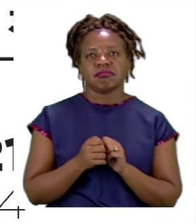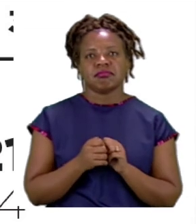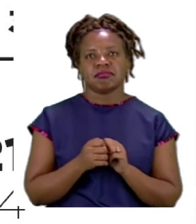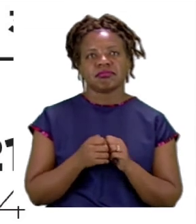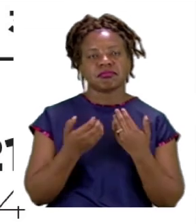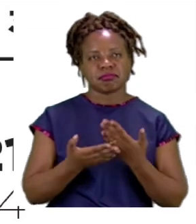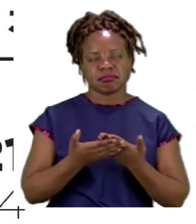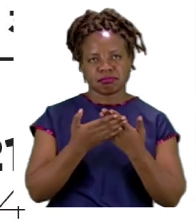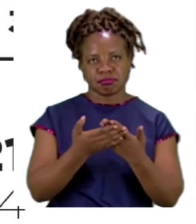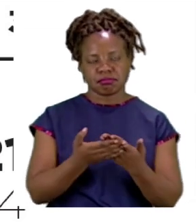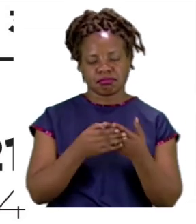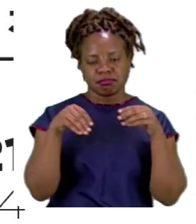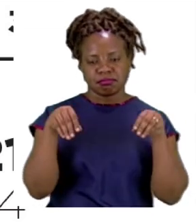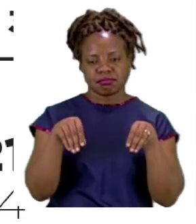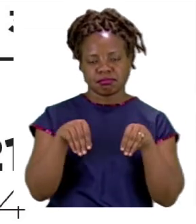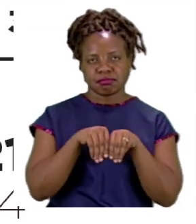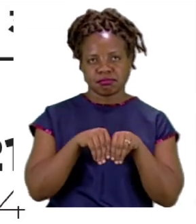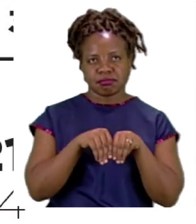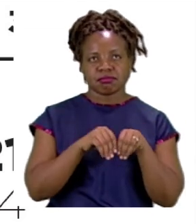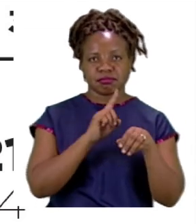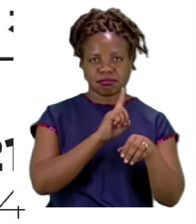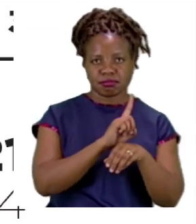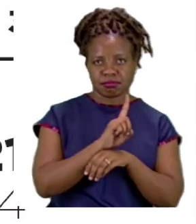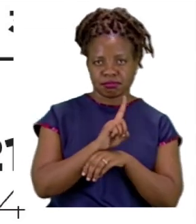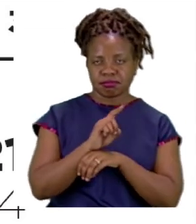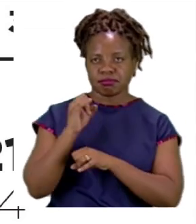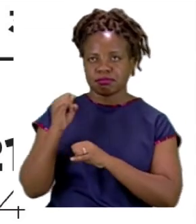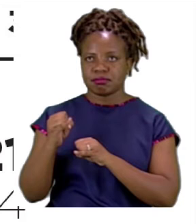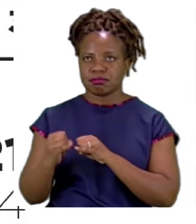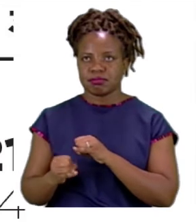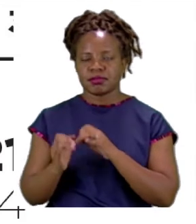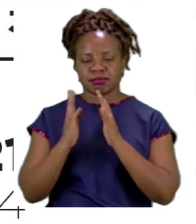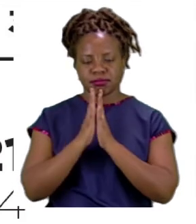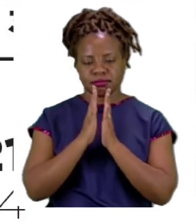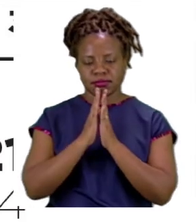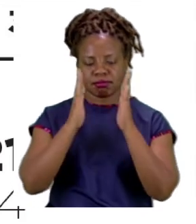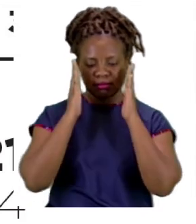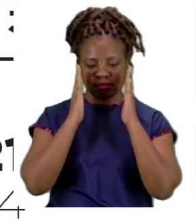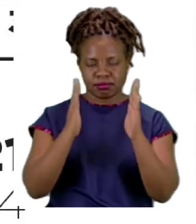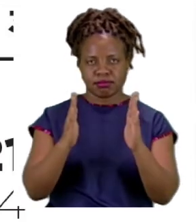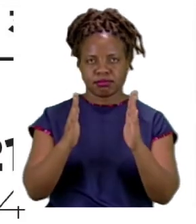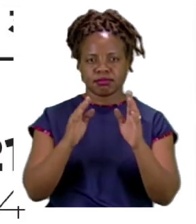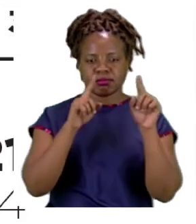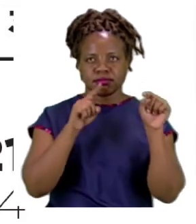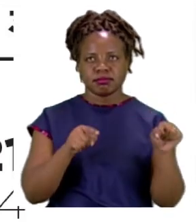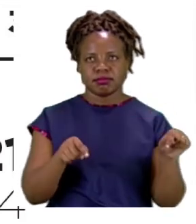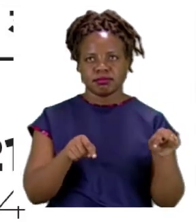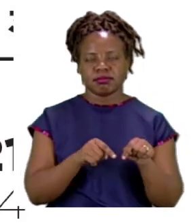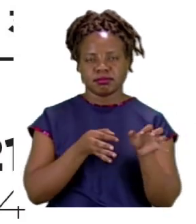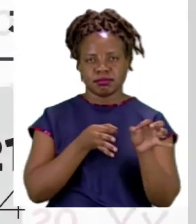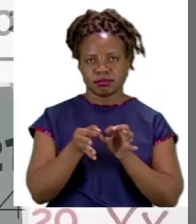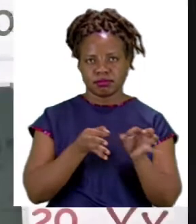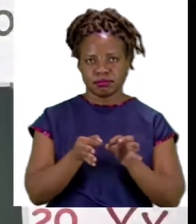the last one. So I need you to pay close attention. Let's take a look at the board. To